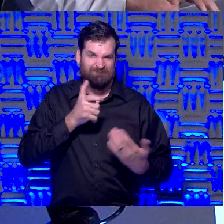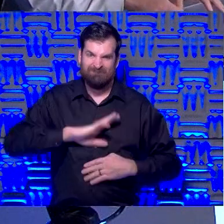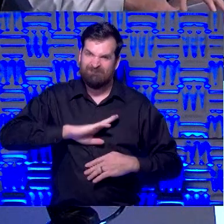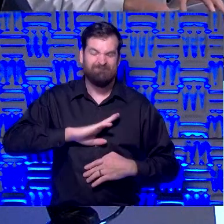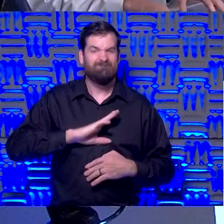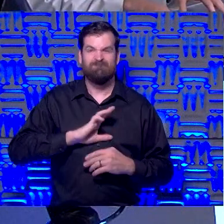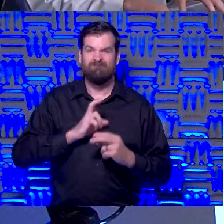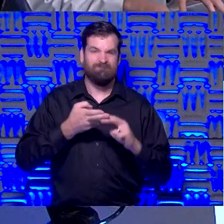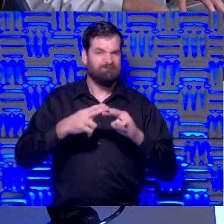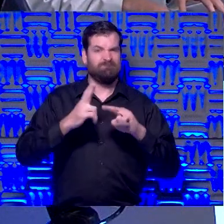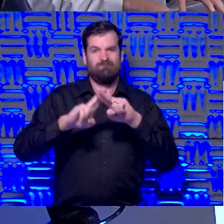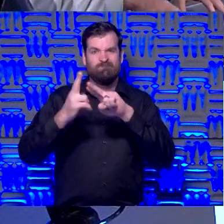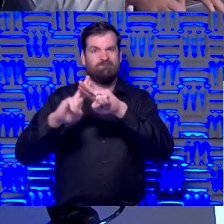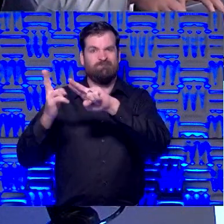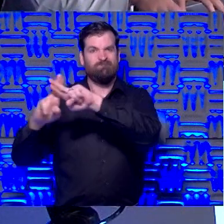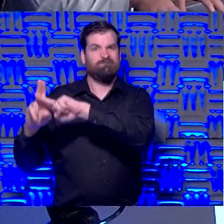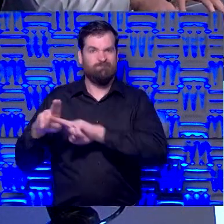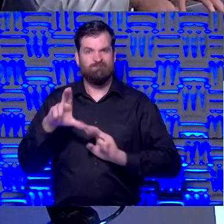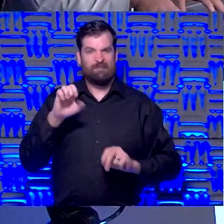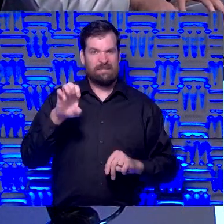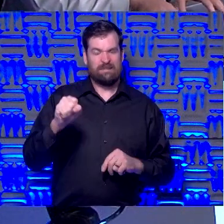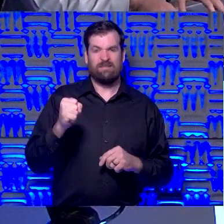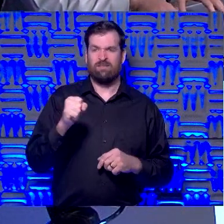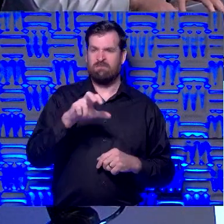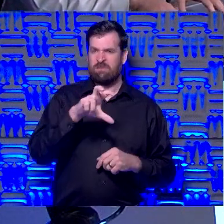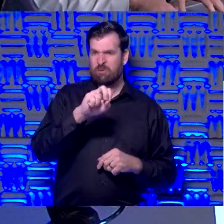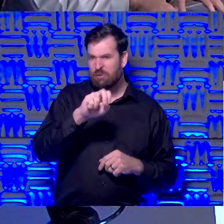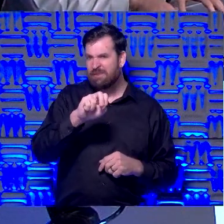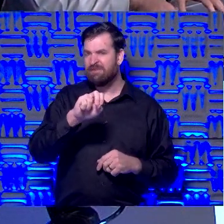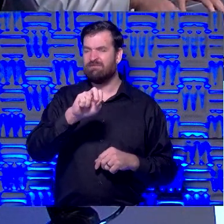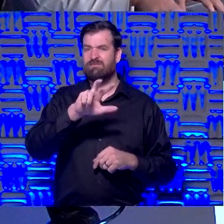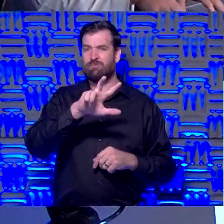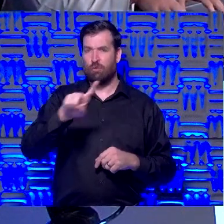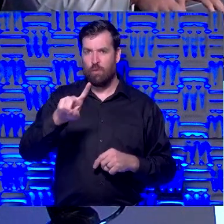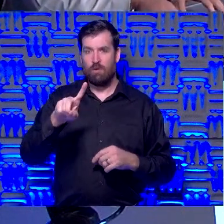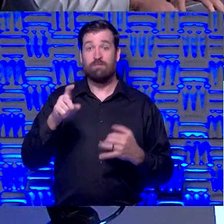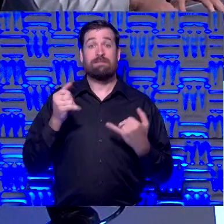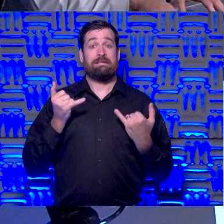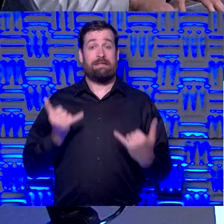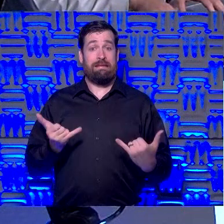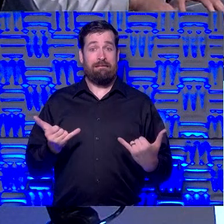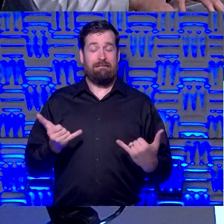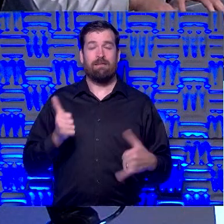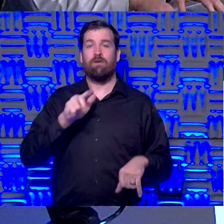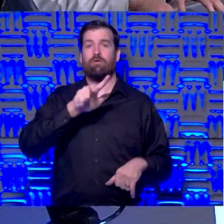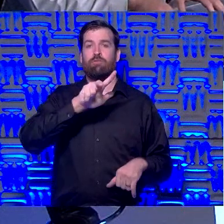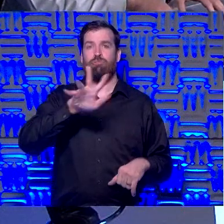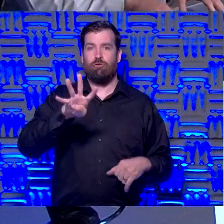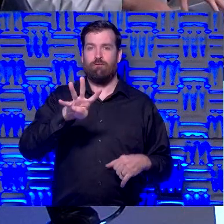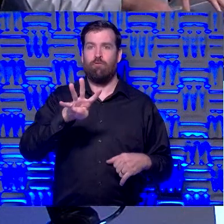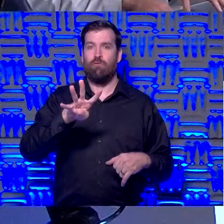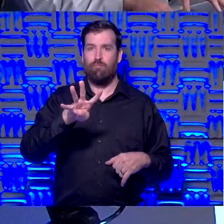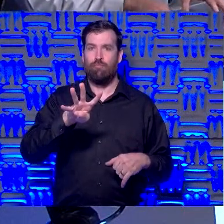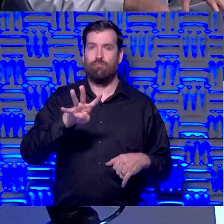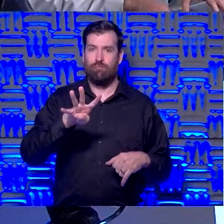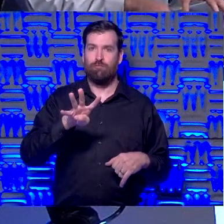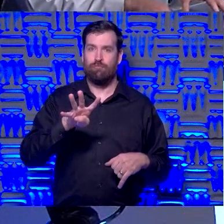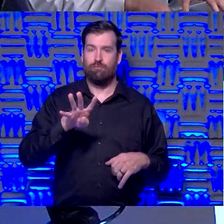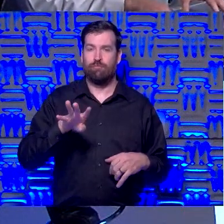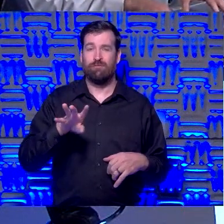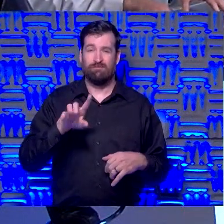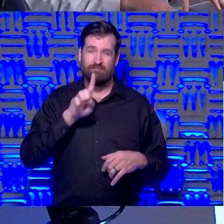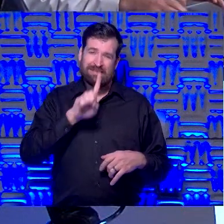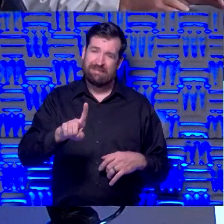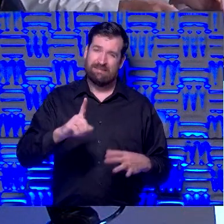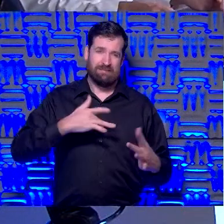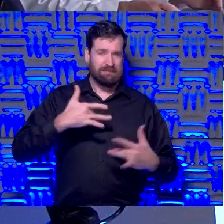the increasing numbers. And our numbers were at 30 or 31 yesterday. Today they're at 34 in the hospital. And the real concerning part